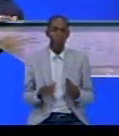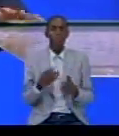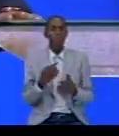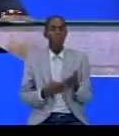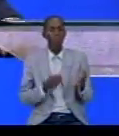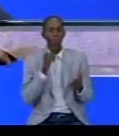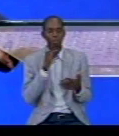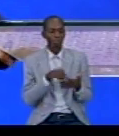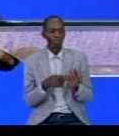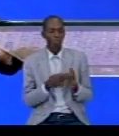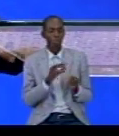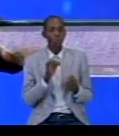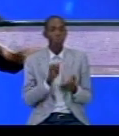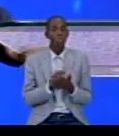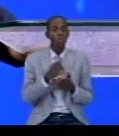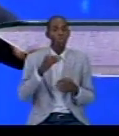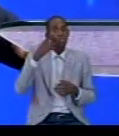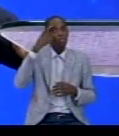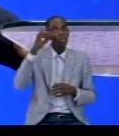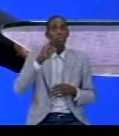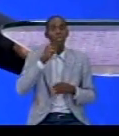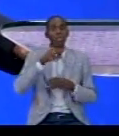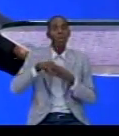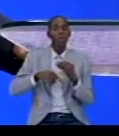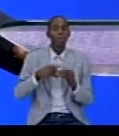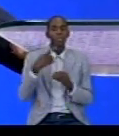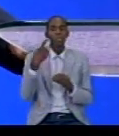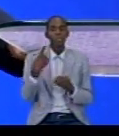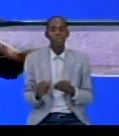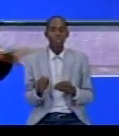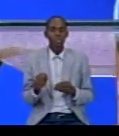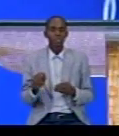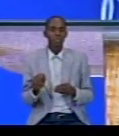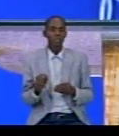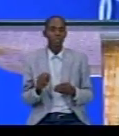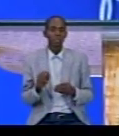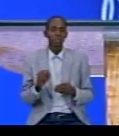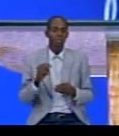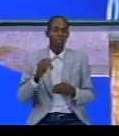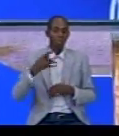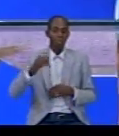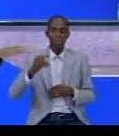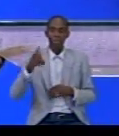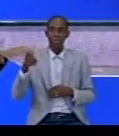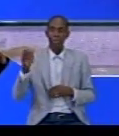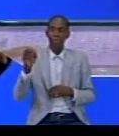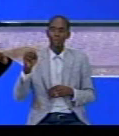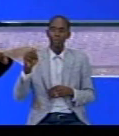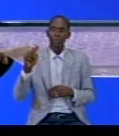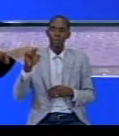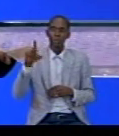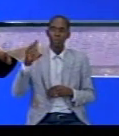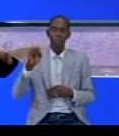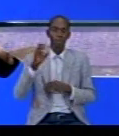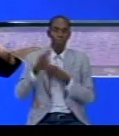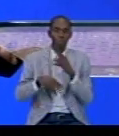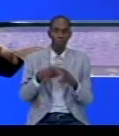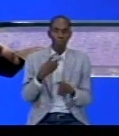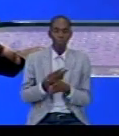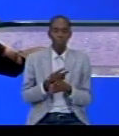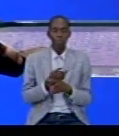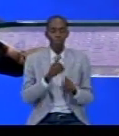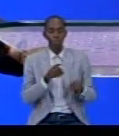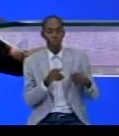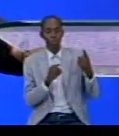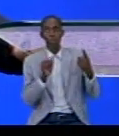The dream is about the kingdoms of the Gentile world. And those Gentile worlds, they rule, another one will